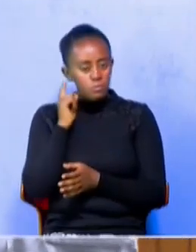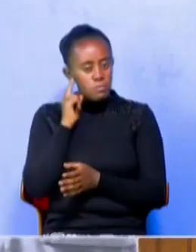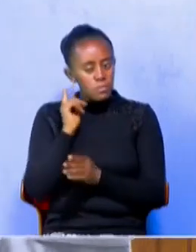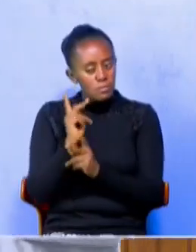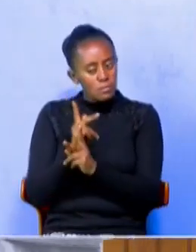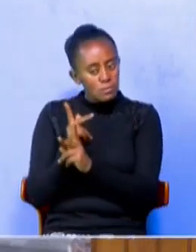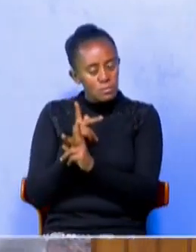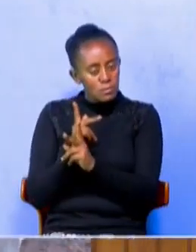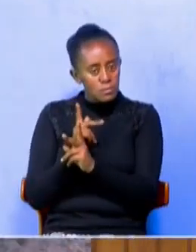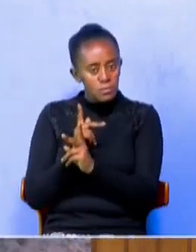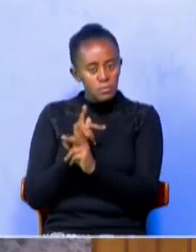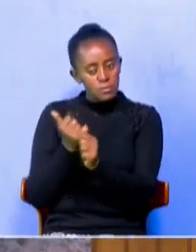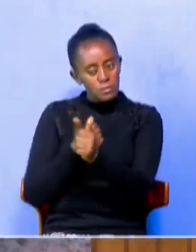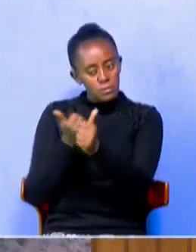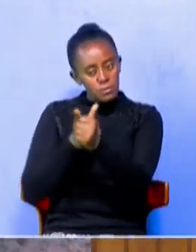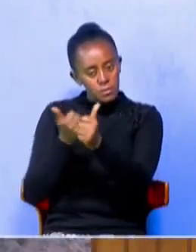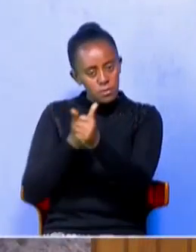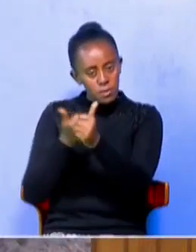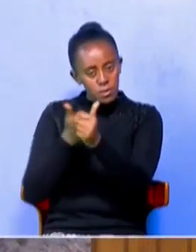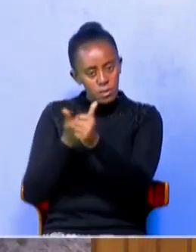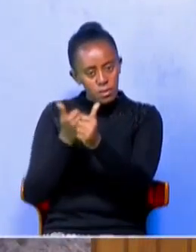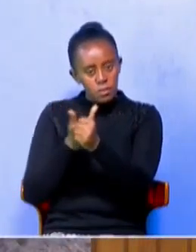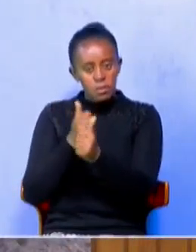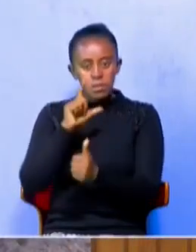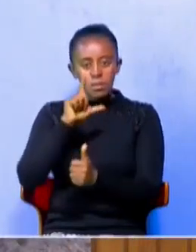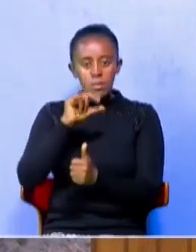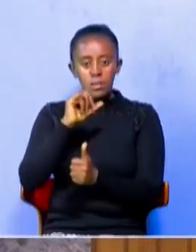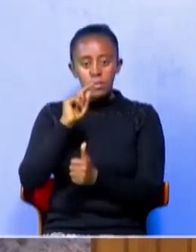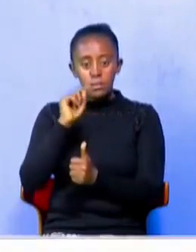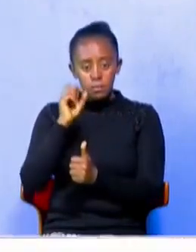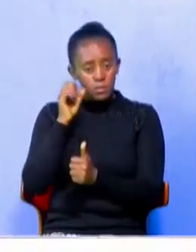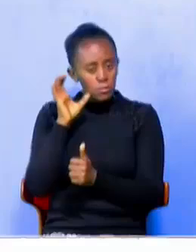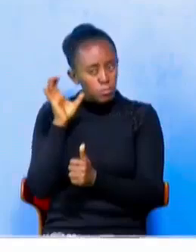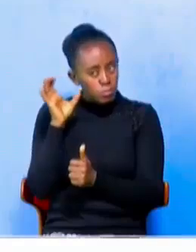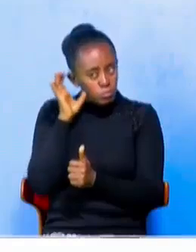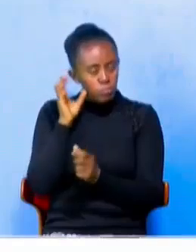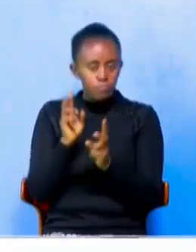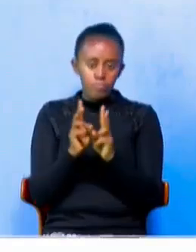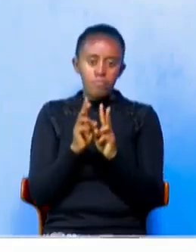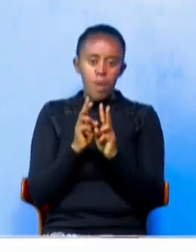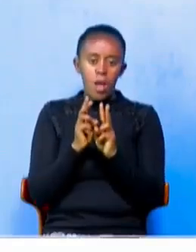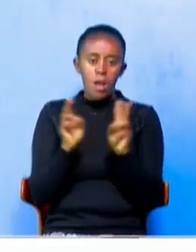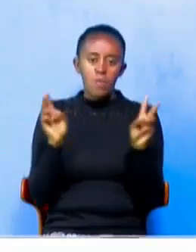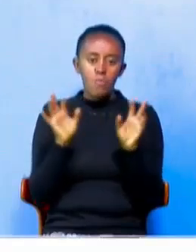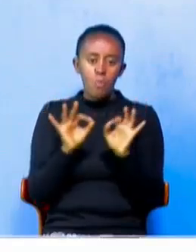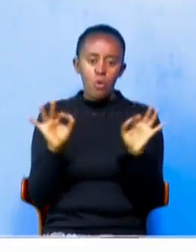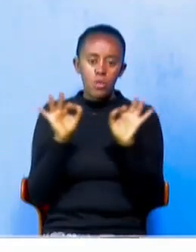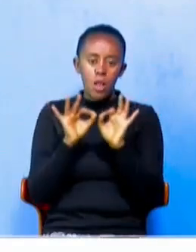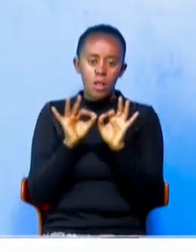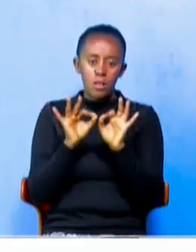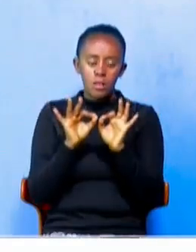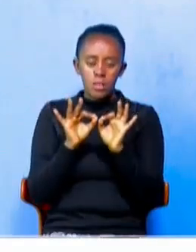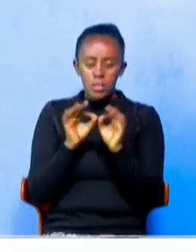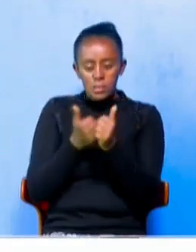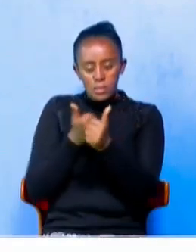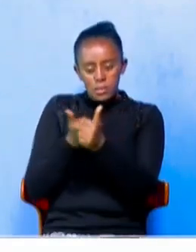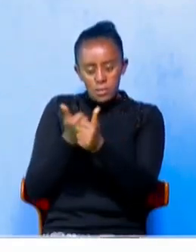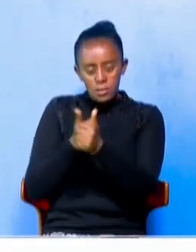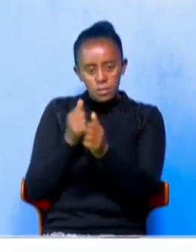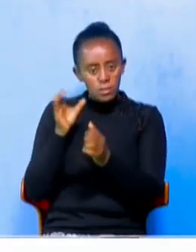carefully. Attention, listening is very important. Yeah, listen him attentively.